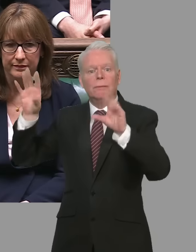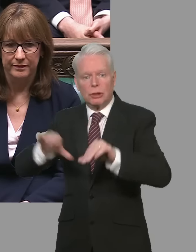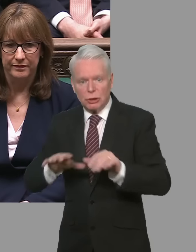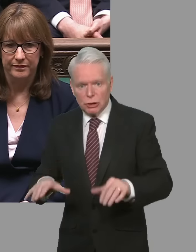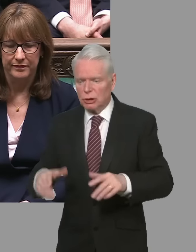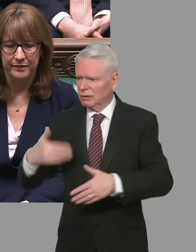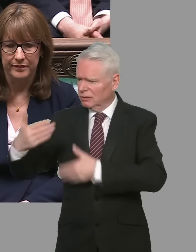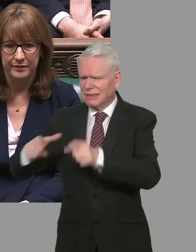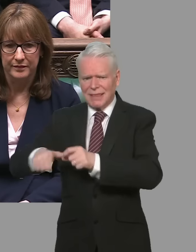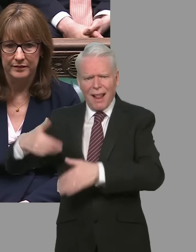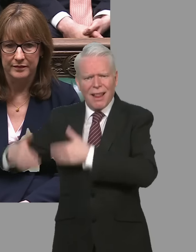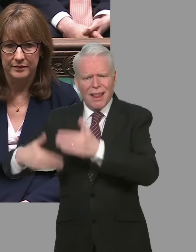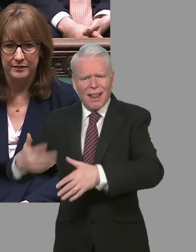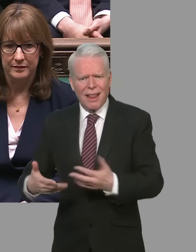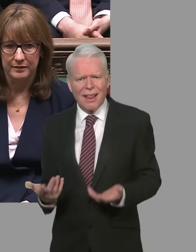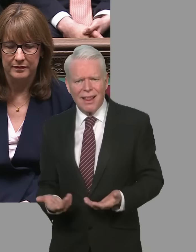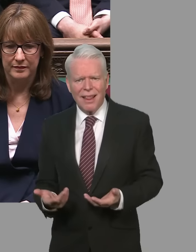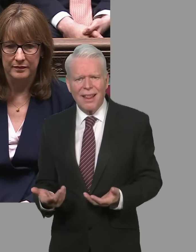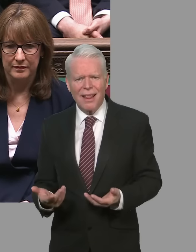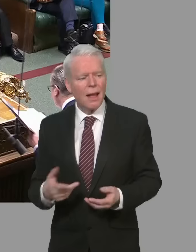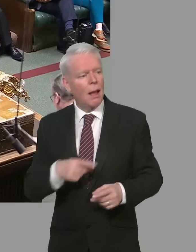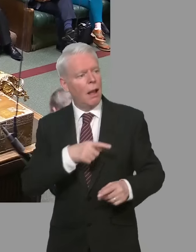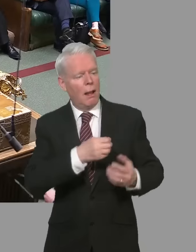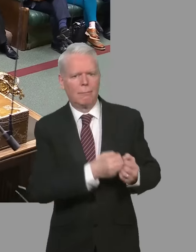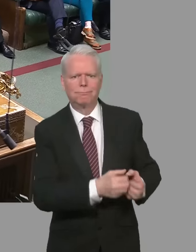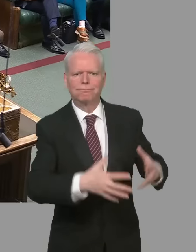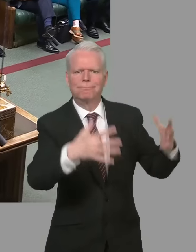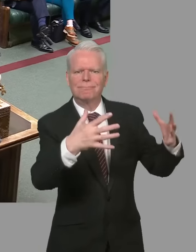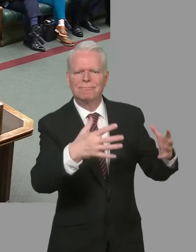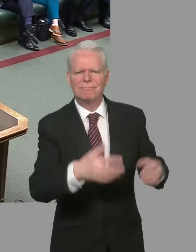issue facing this country at this time.